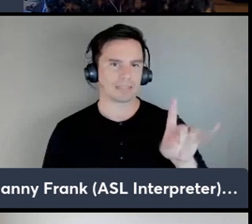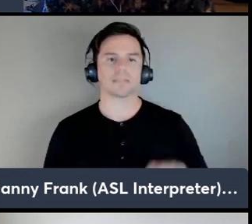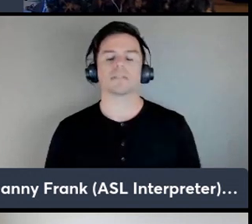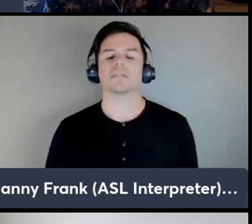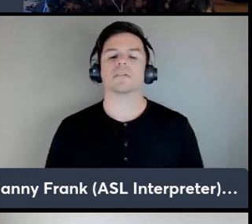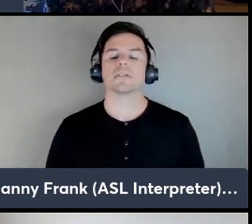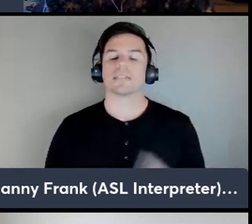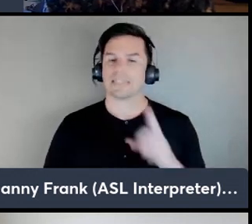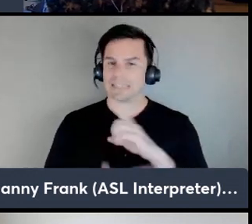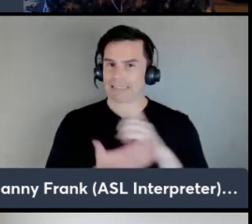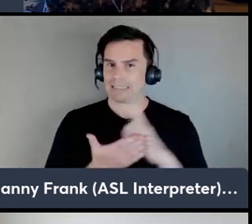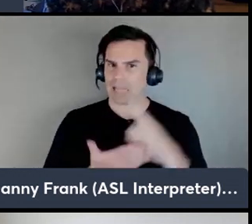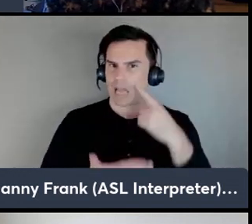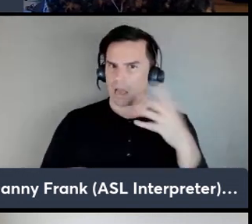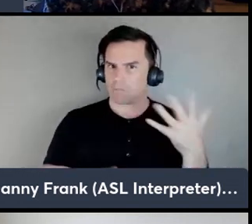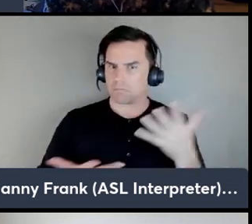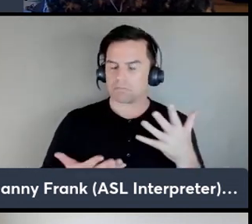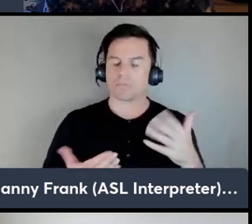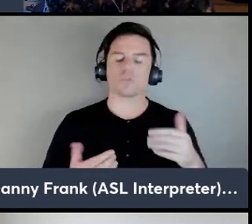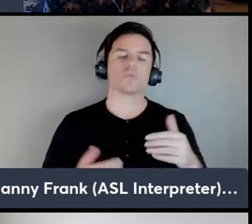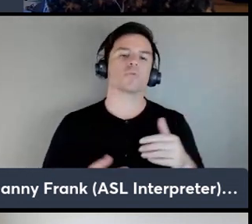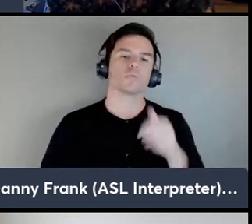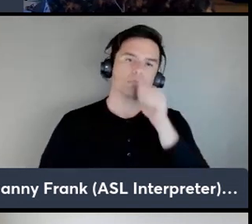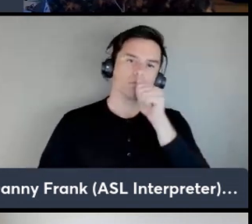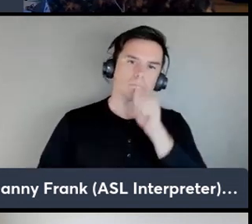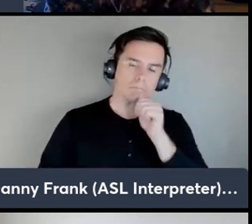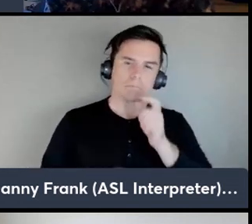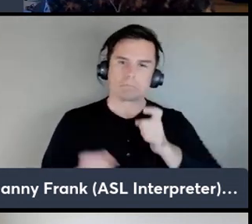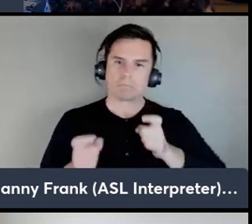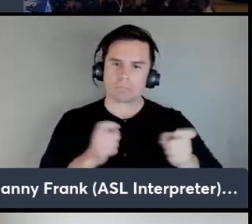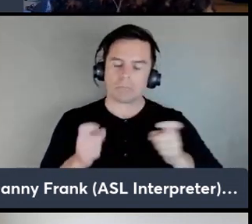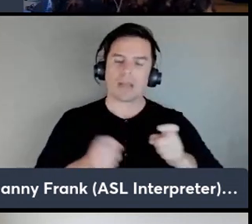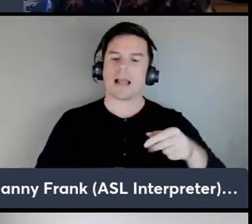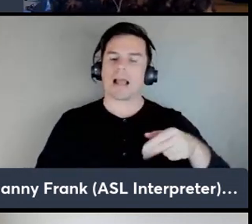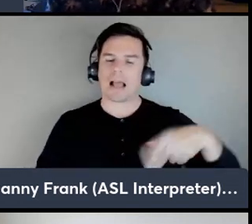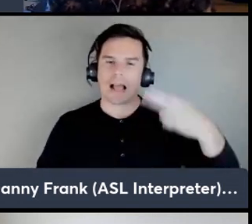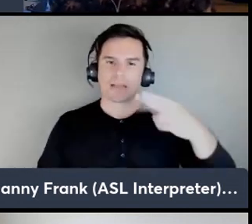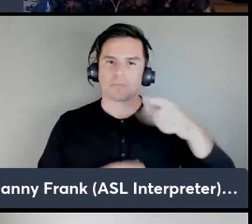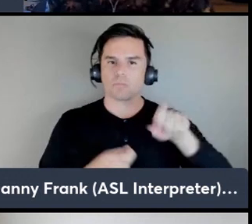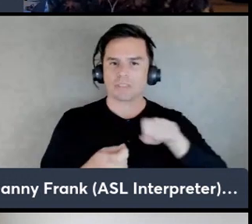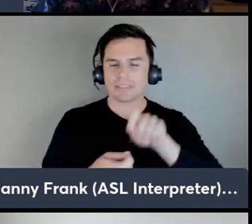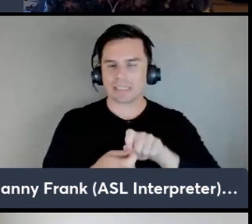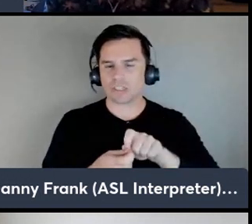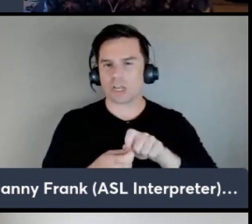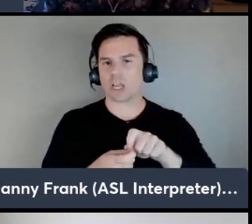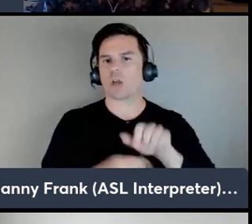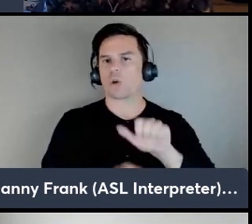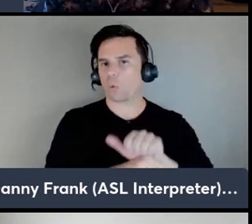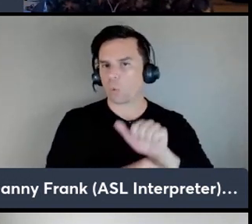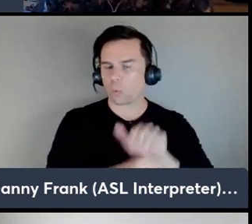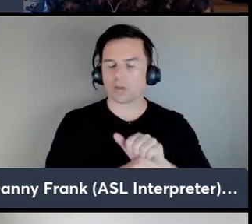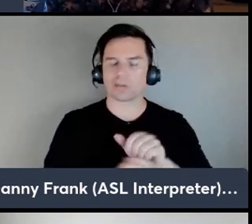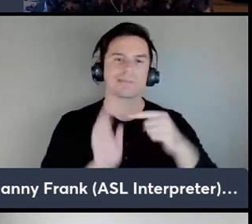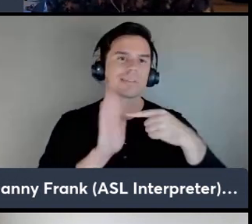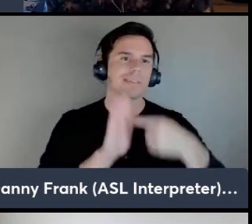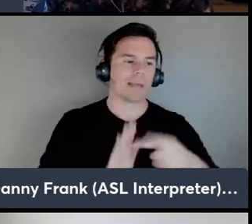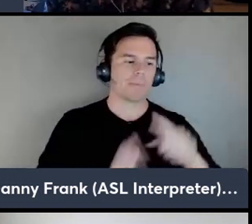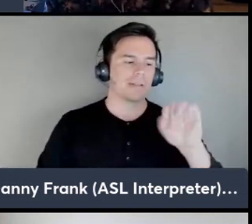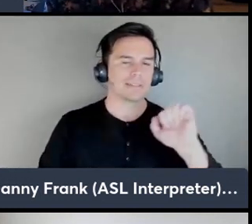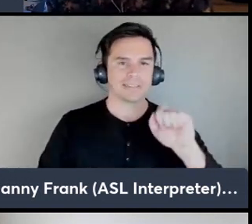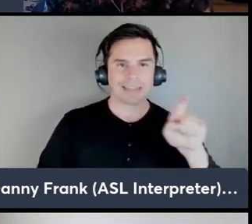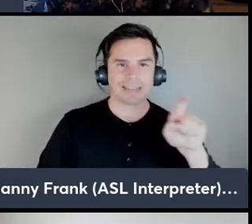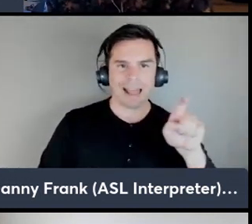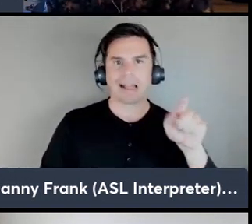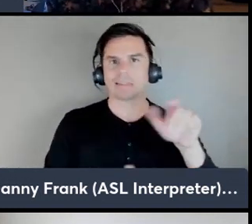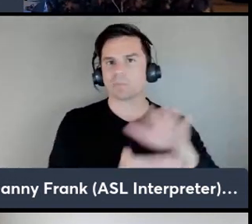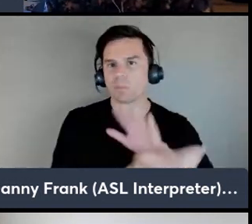actually handle high precision workloads such as tax documents or financial documents. So yeah,